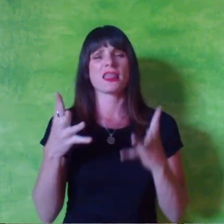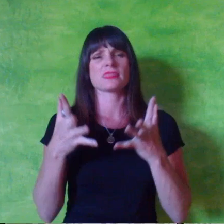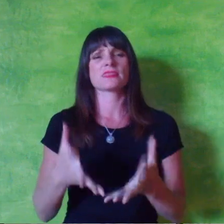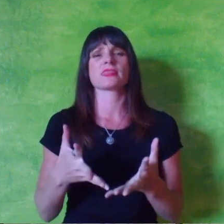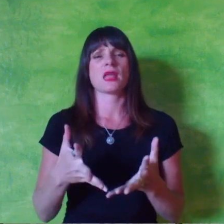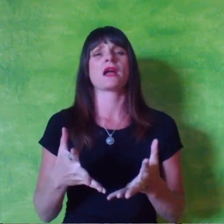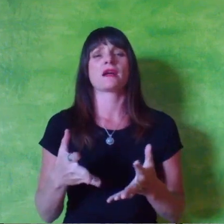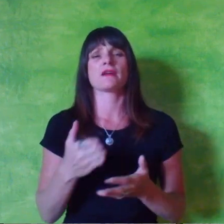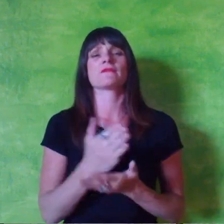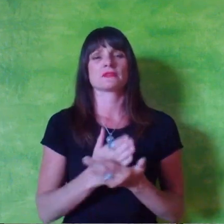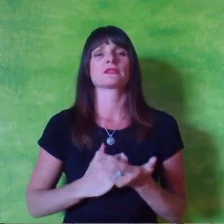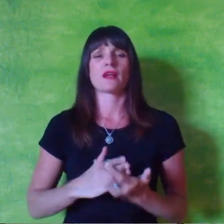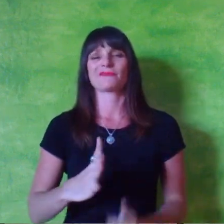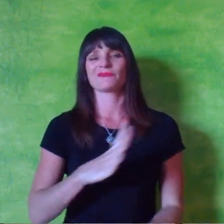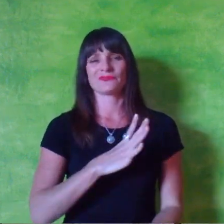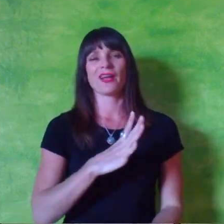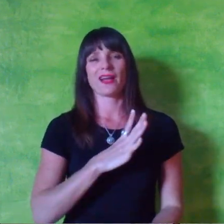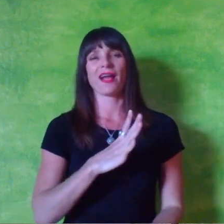this